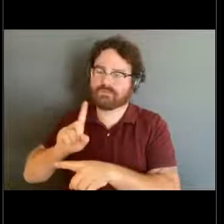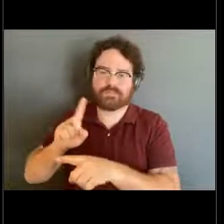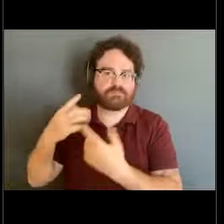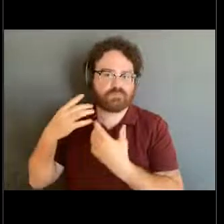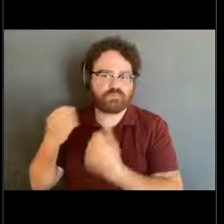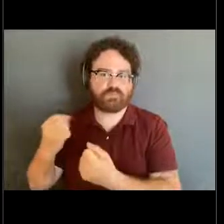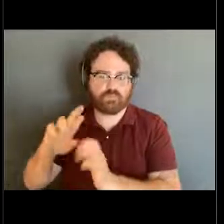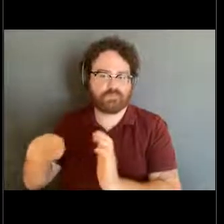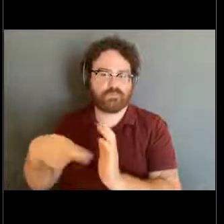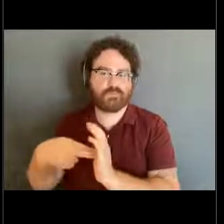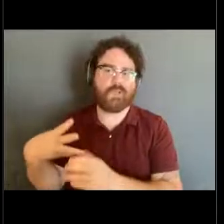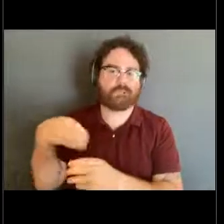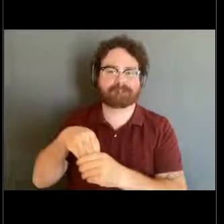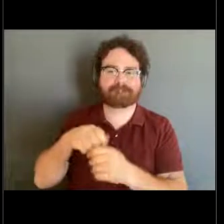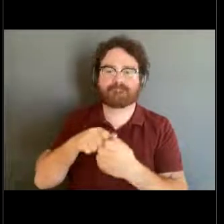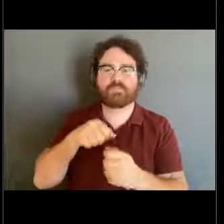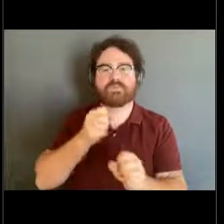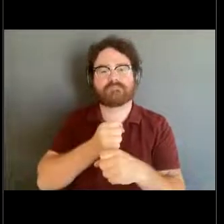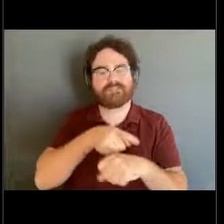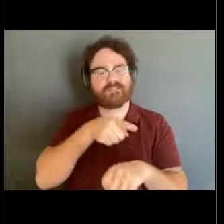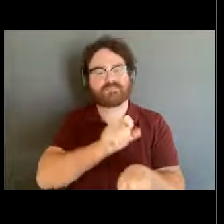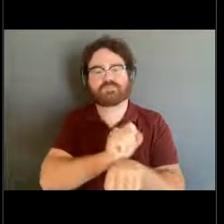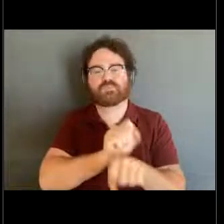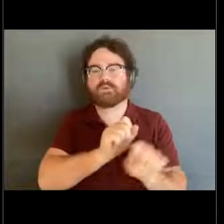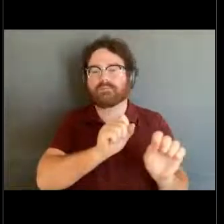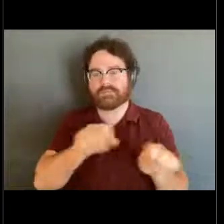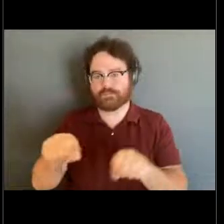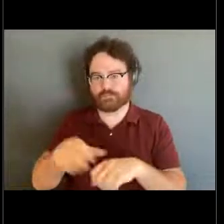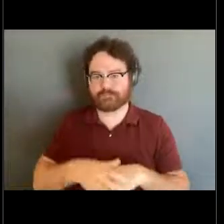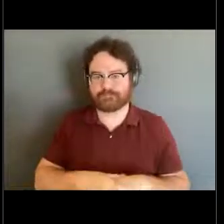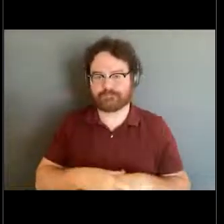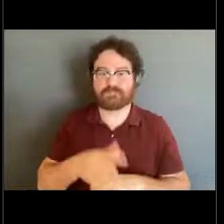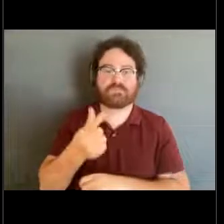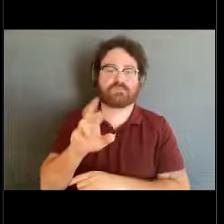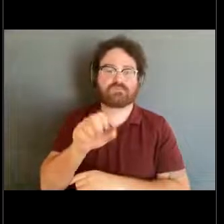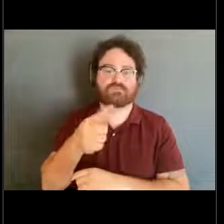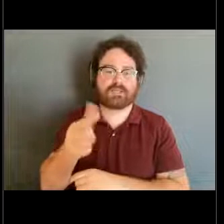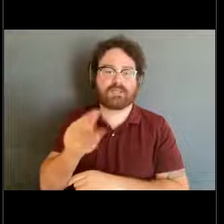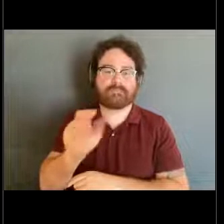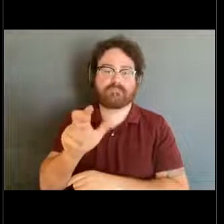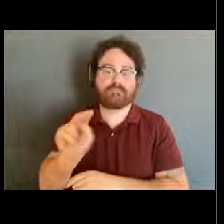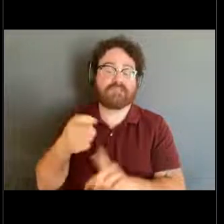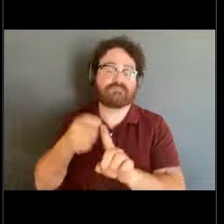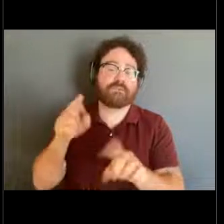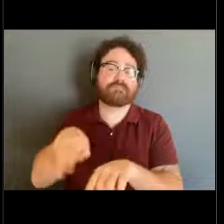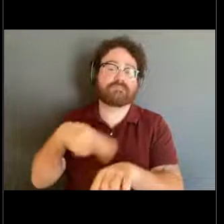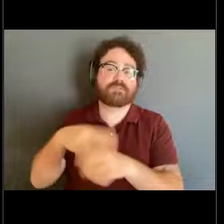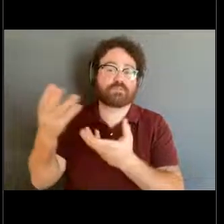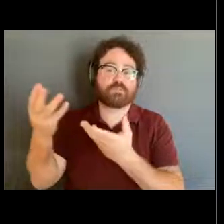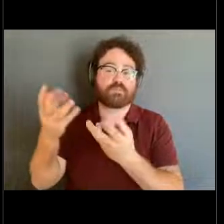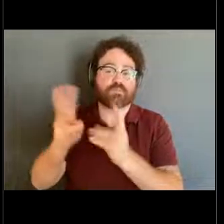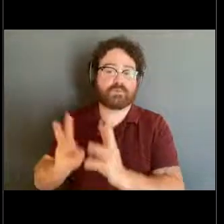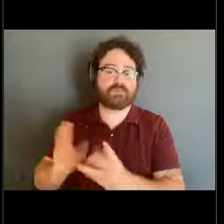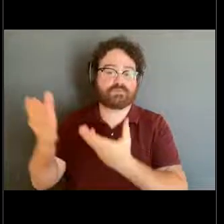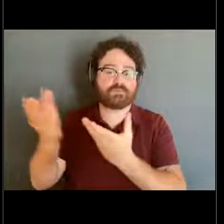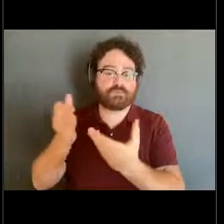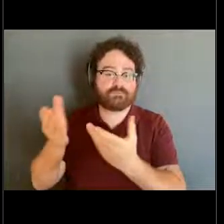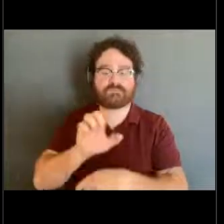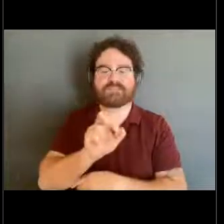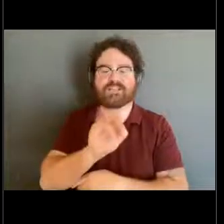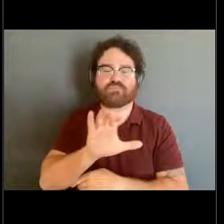roles in making this work possible. Greg Mann from National Weather Service, Eric Anderson